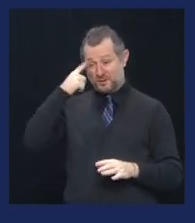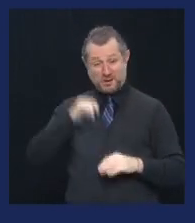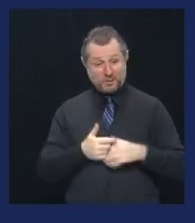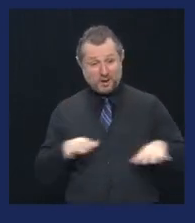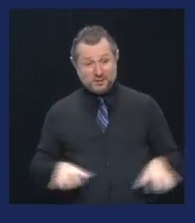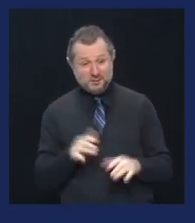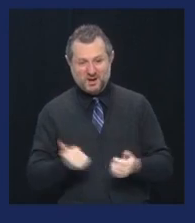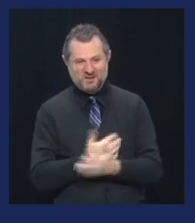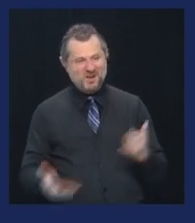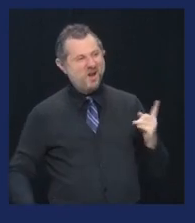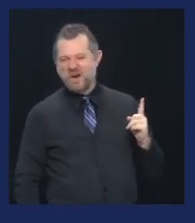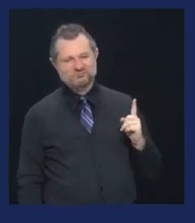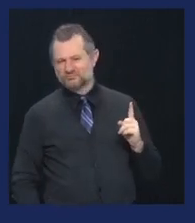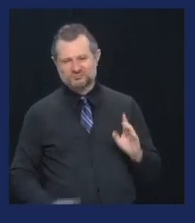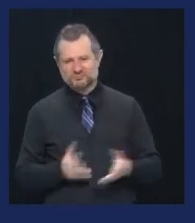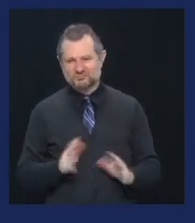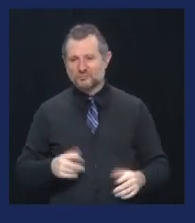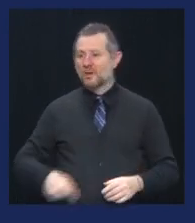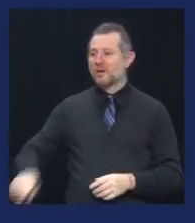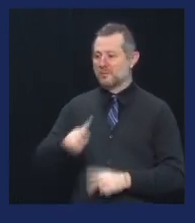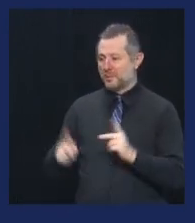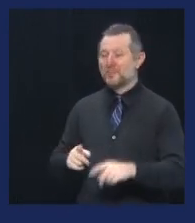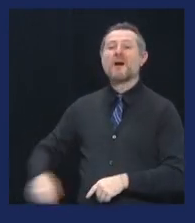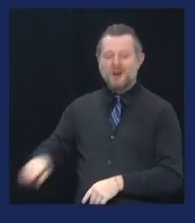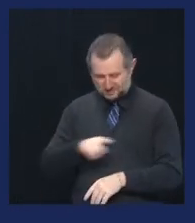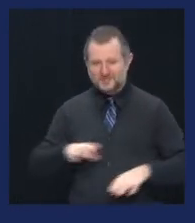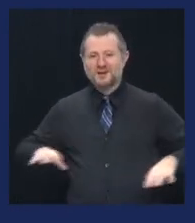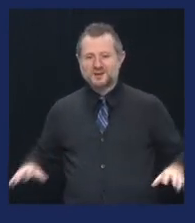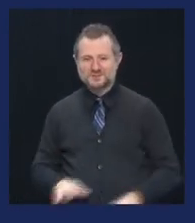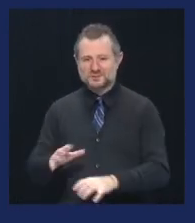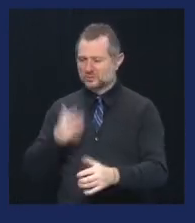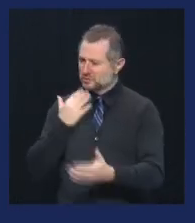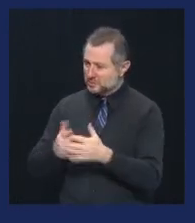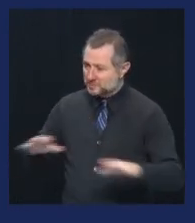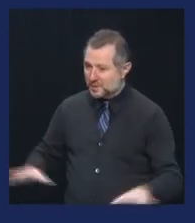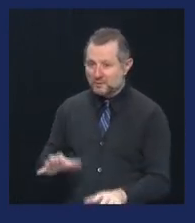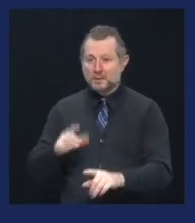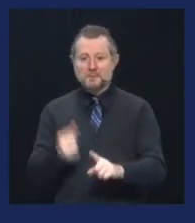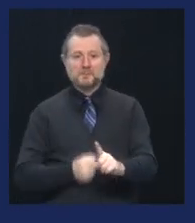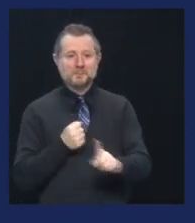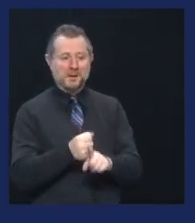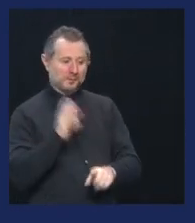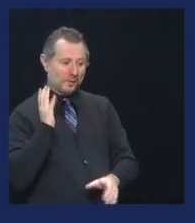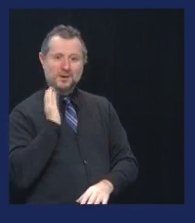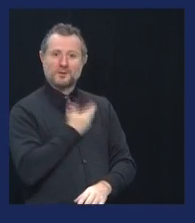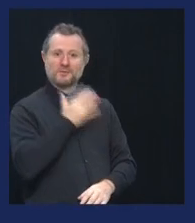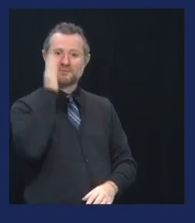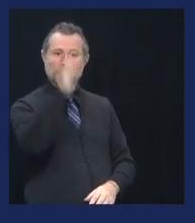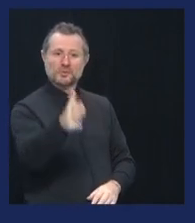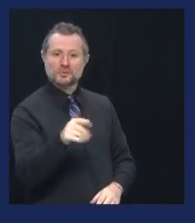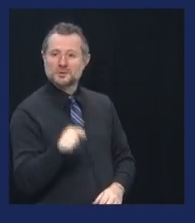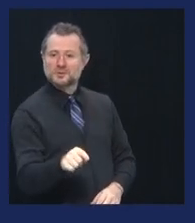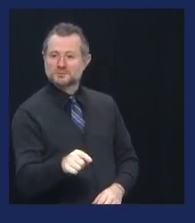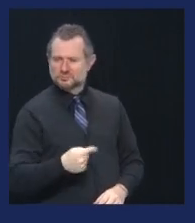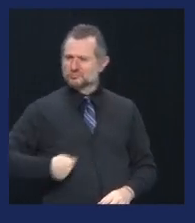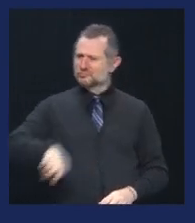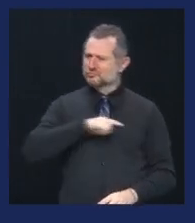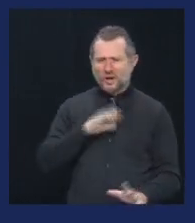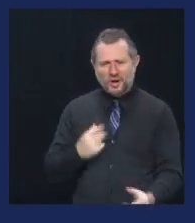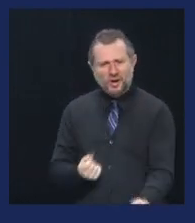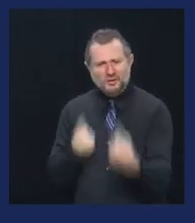New Yorkers themselves will determine our future. We have always understood the COVID